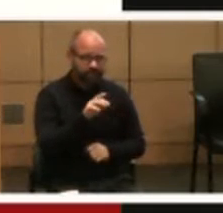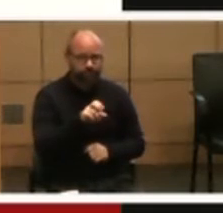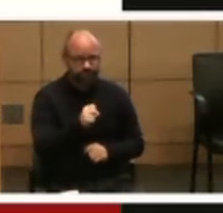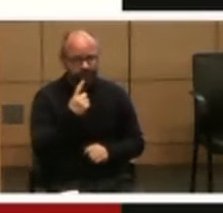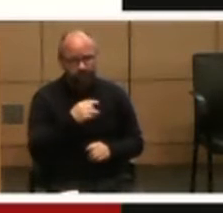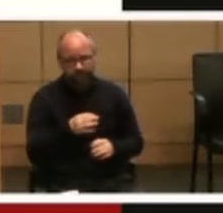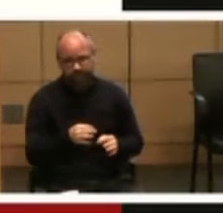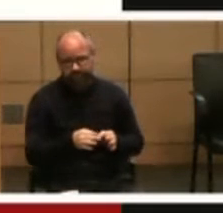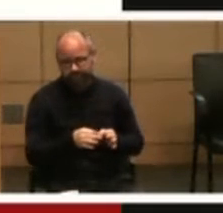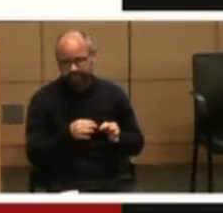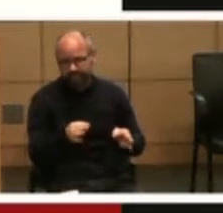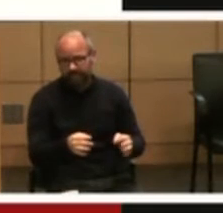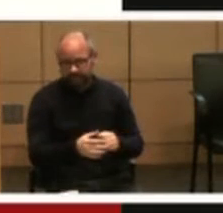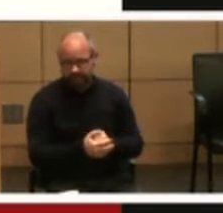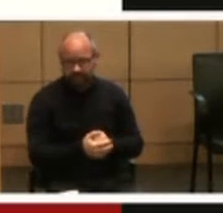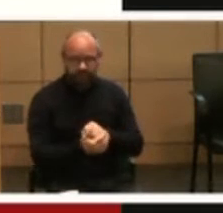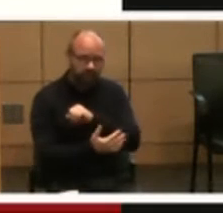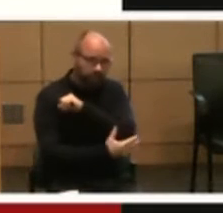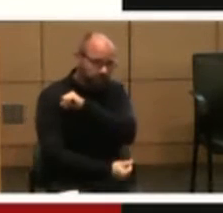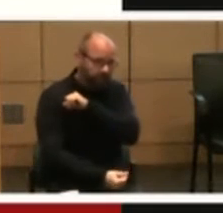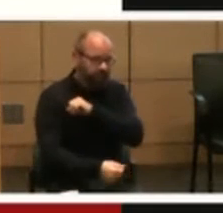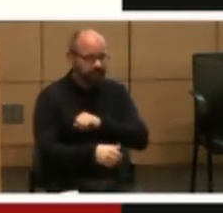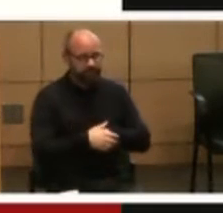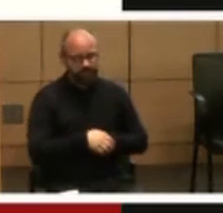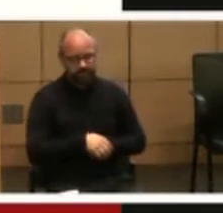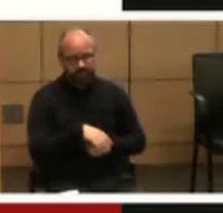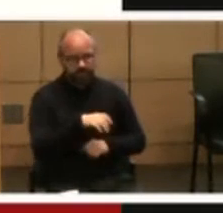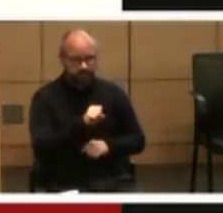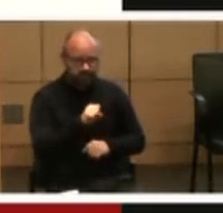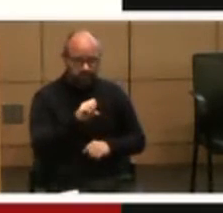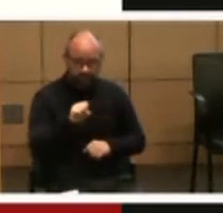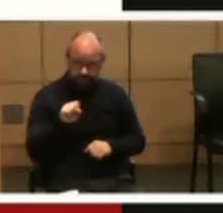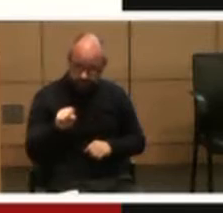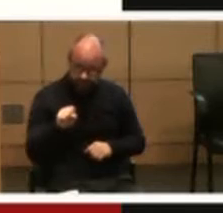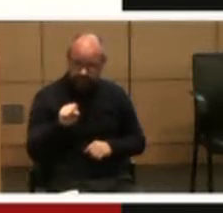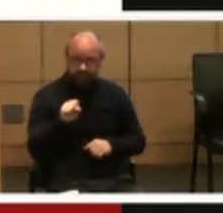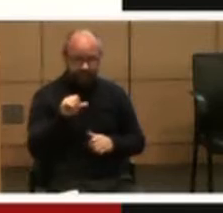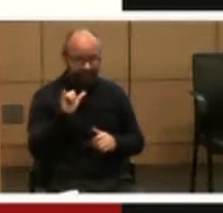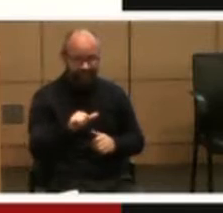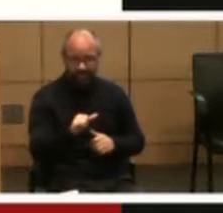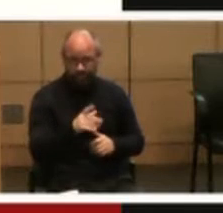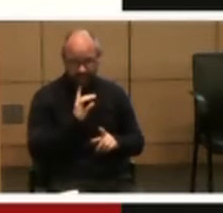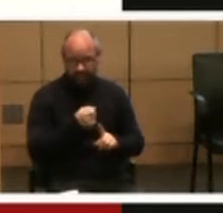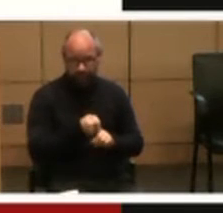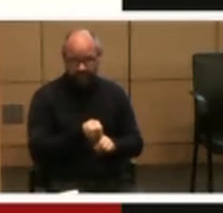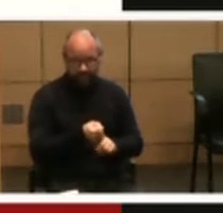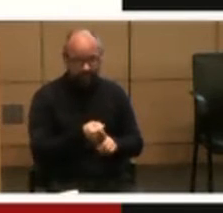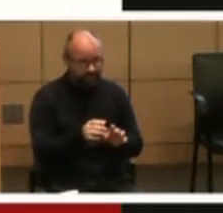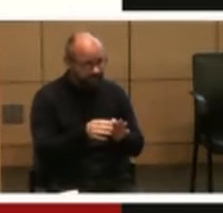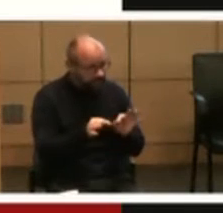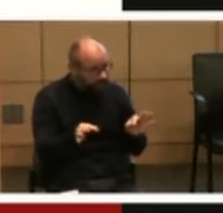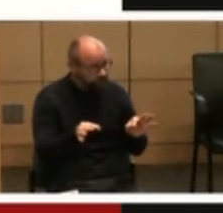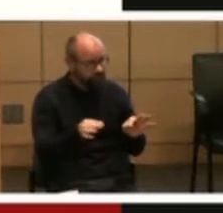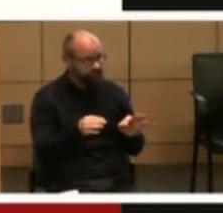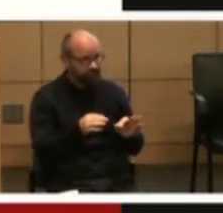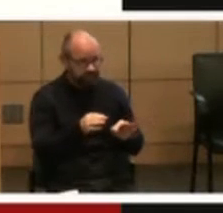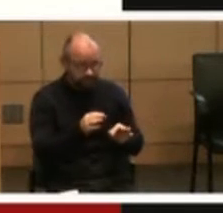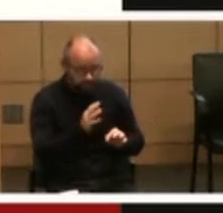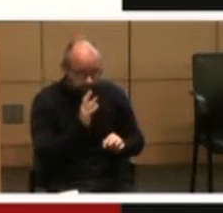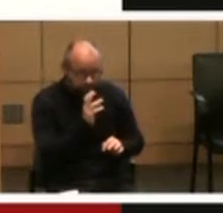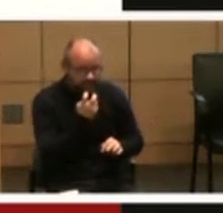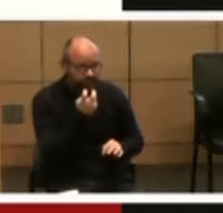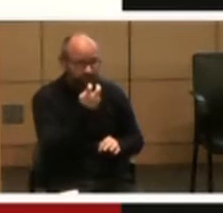poverty, the socioeconomic status can have a profound impact on language and speech. Maternal